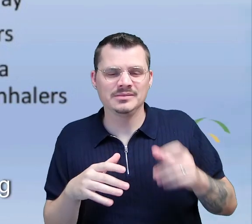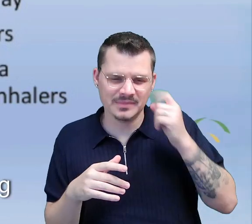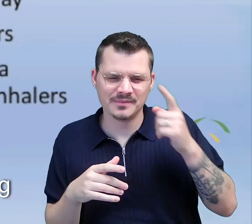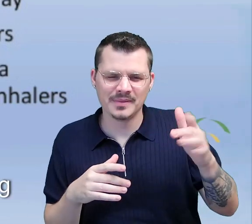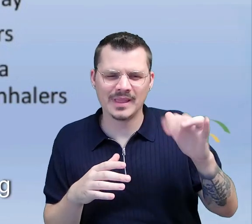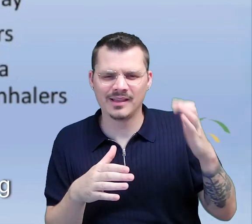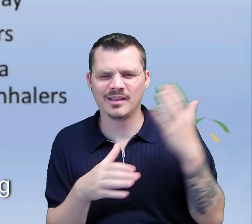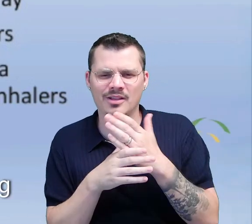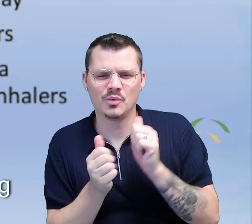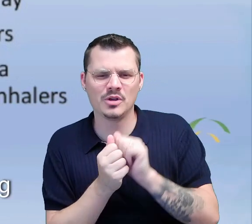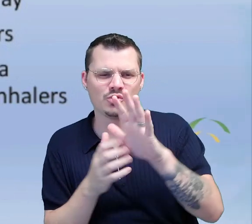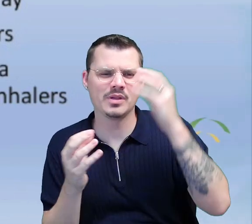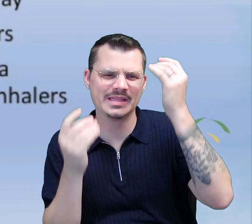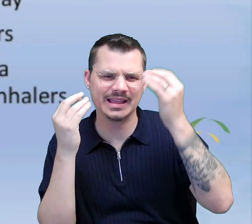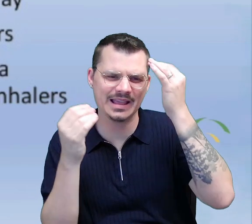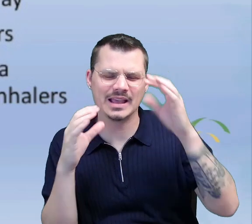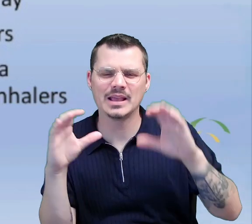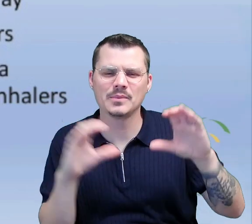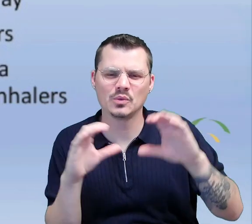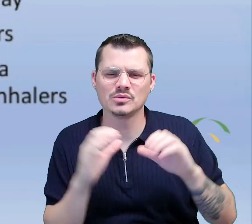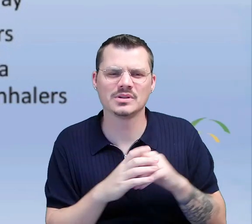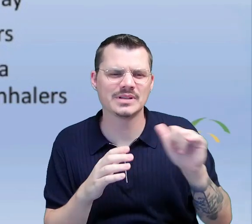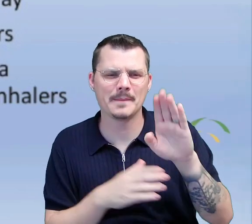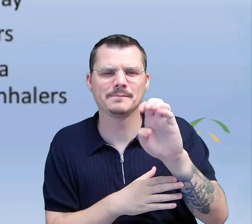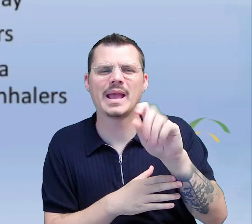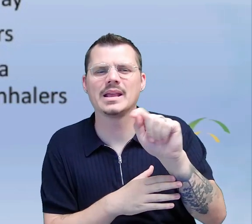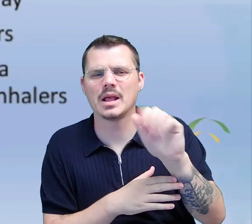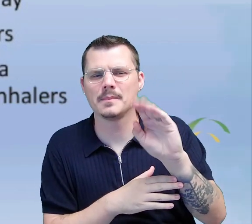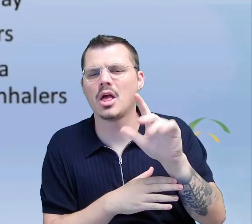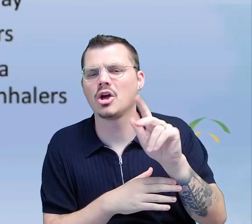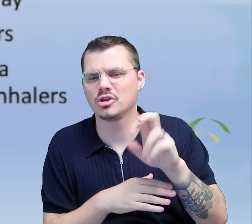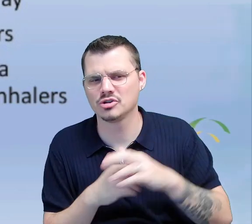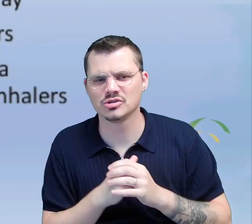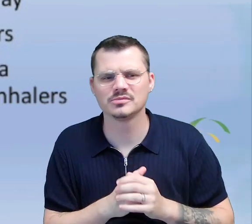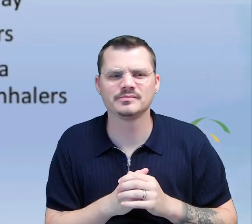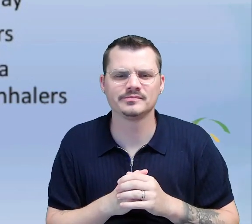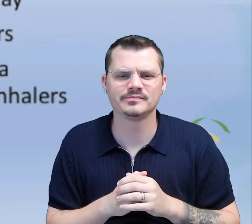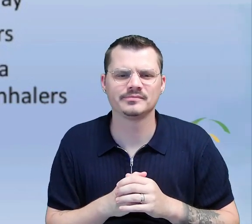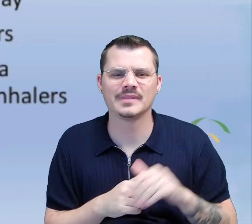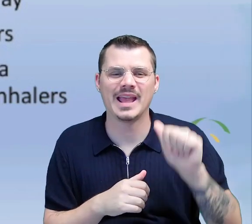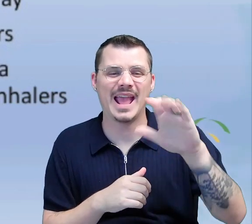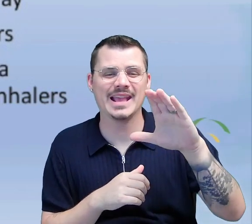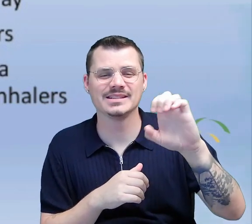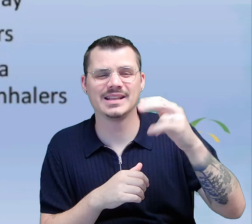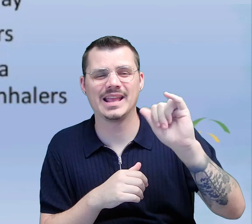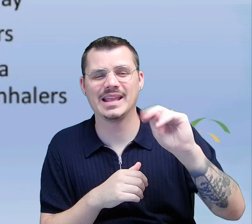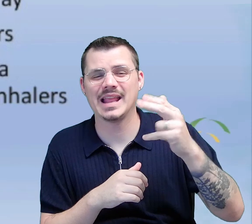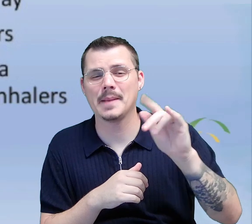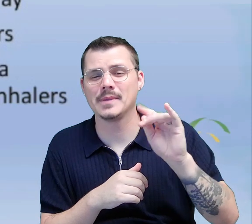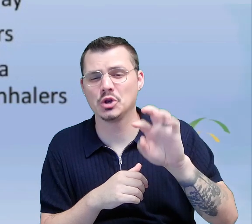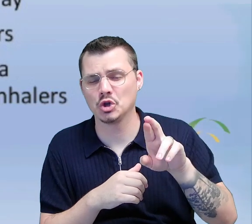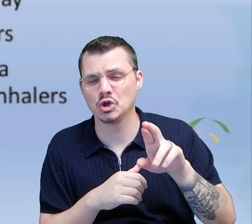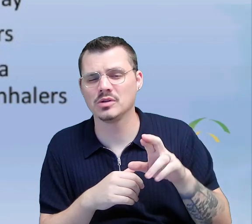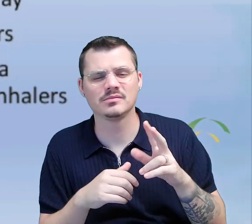because they mess with your thinking chemicals. Same with beta blockers. ACE inhibitors very,